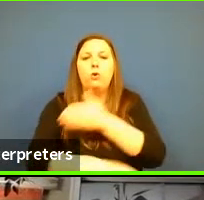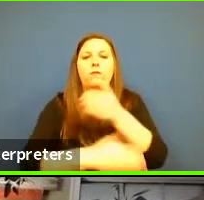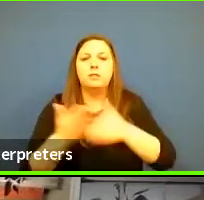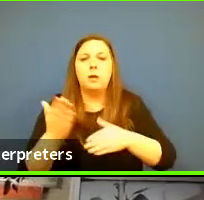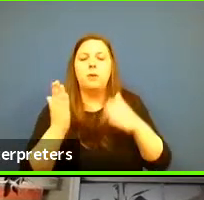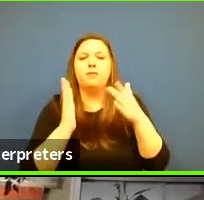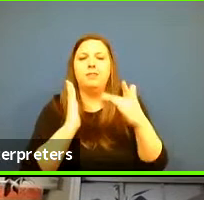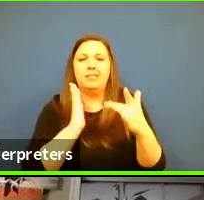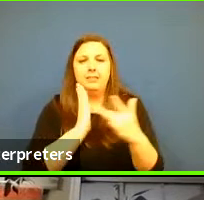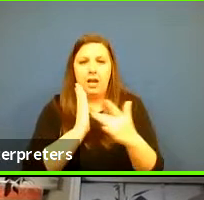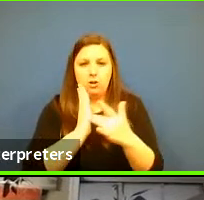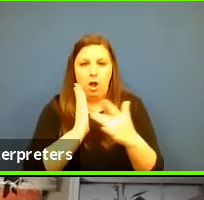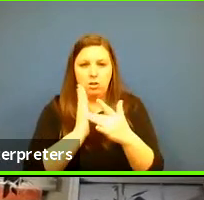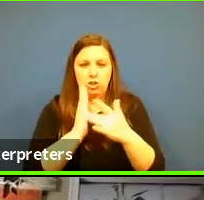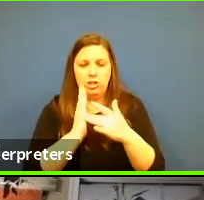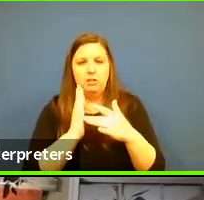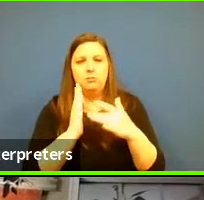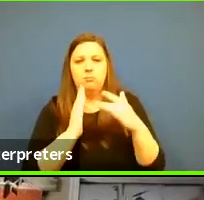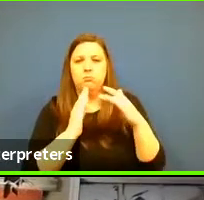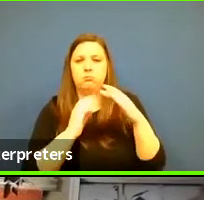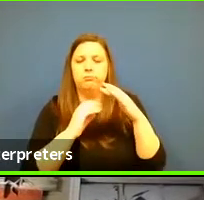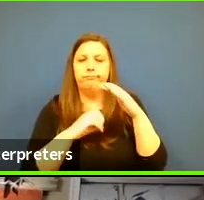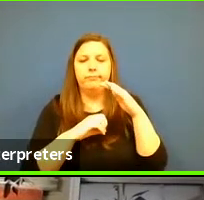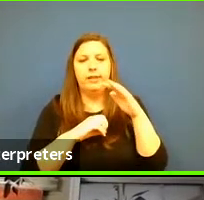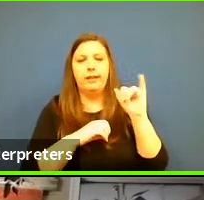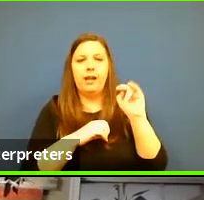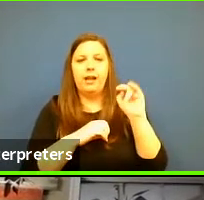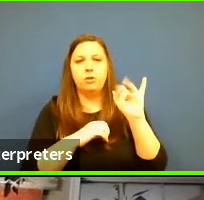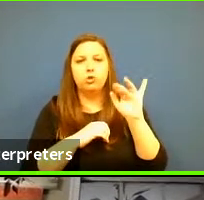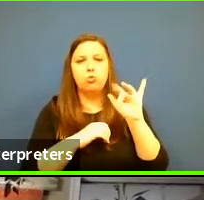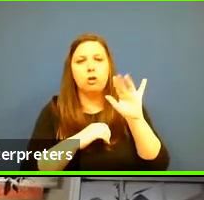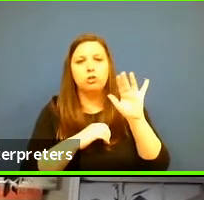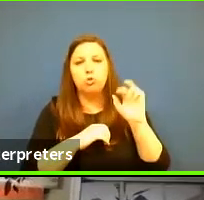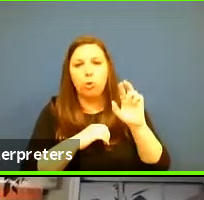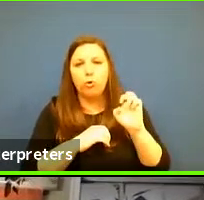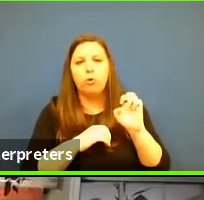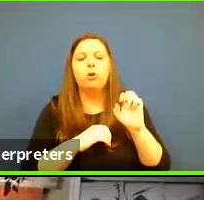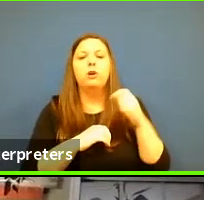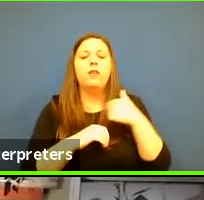have to for our meetings anyway. But